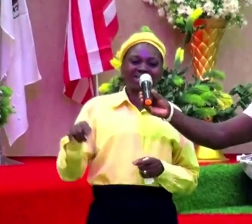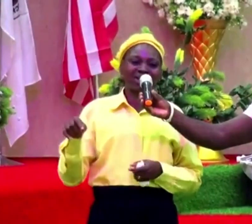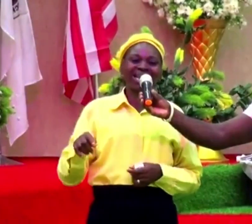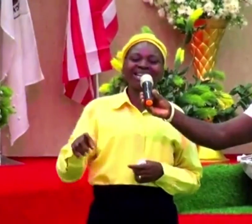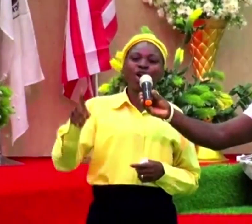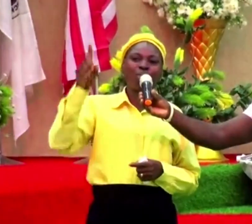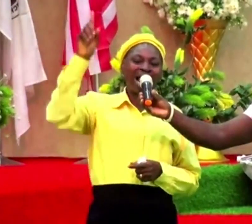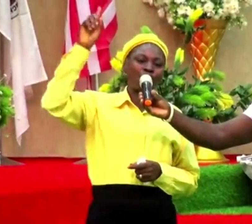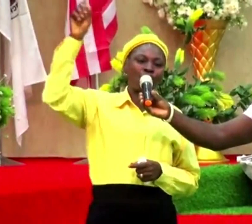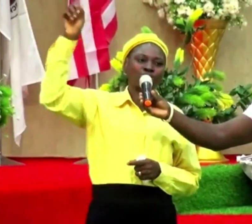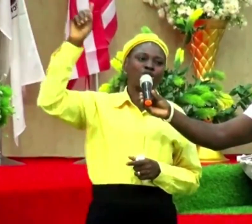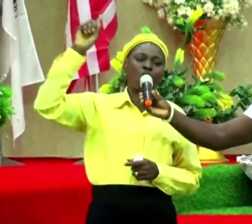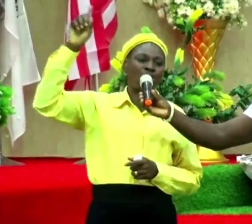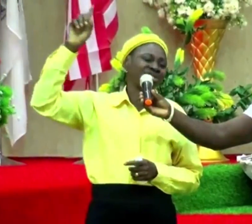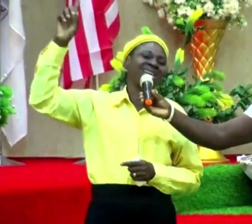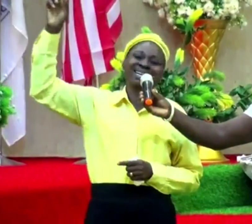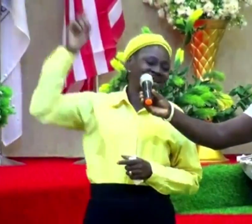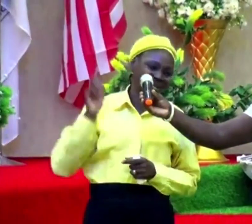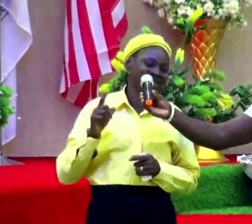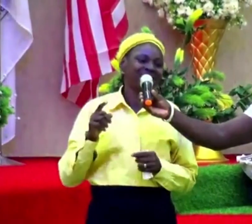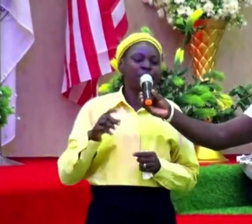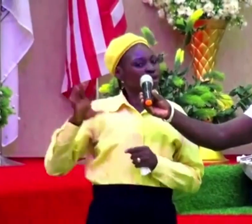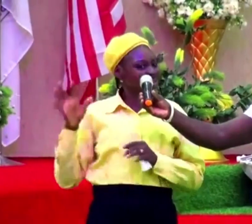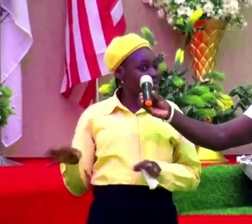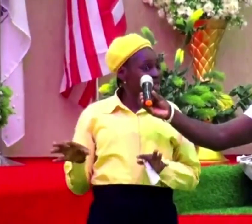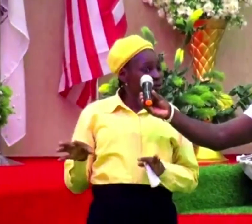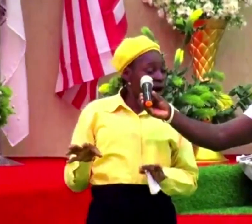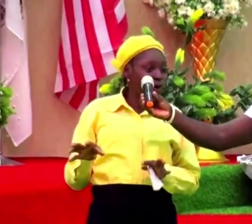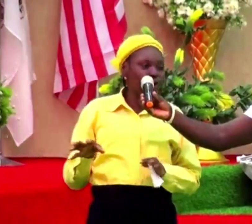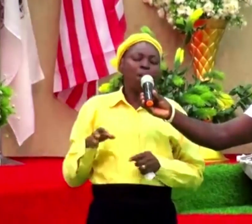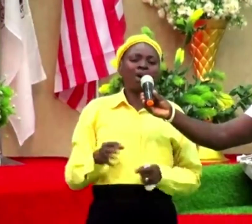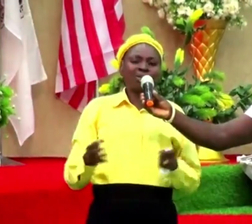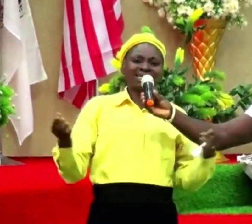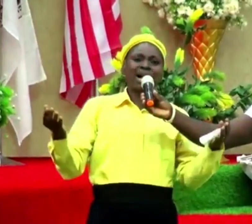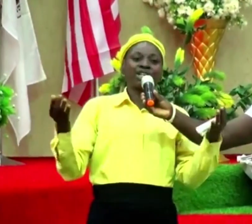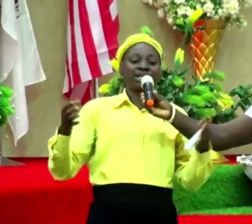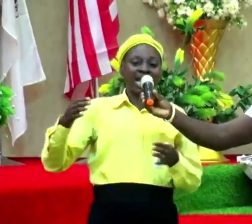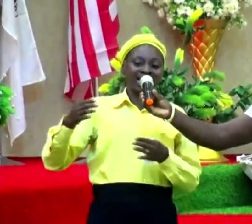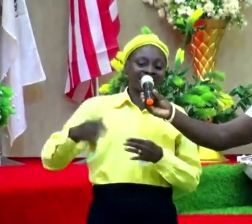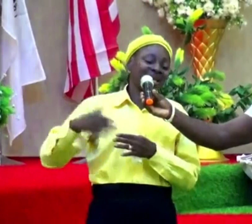fe se nkan lana ni omo akoko ti o ko se nkan re muslim ni won o bo